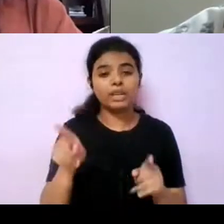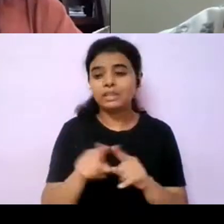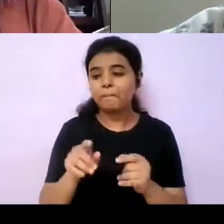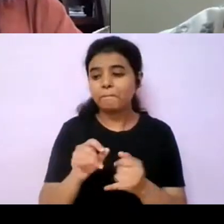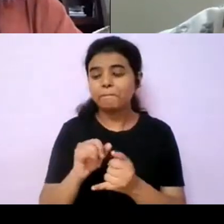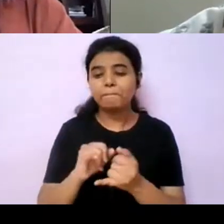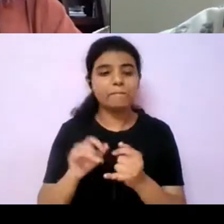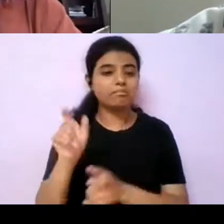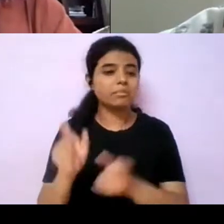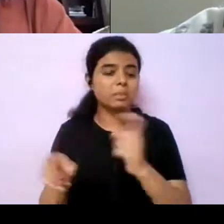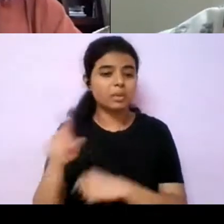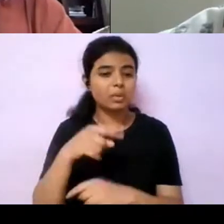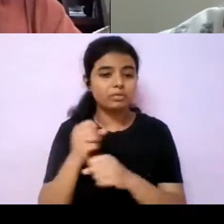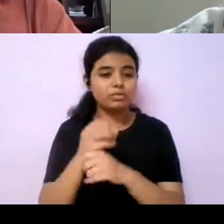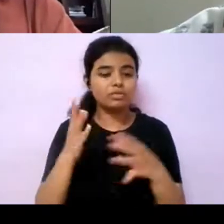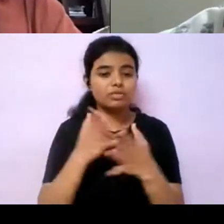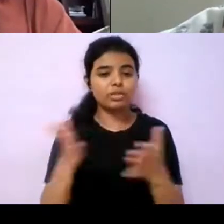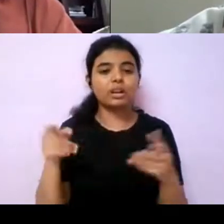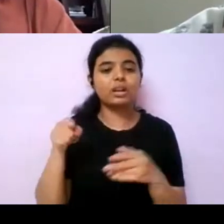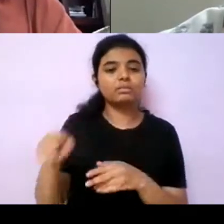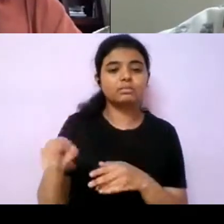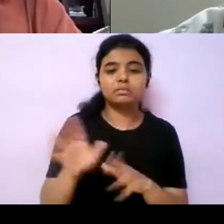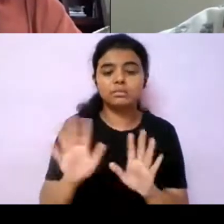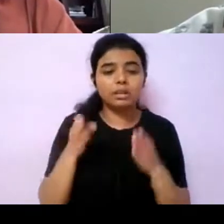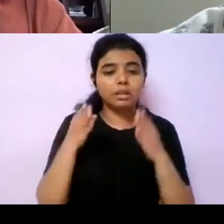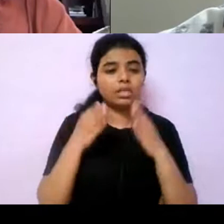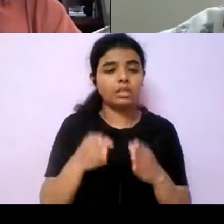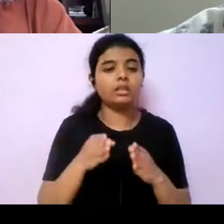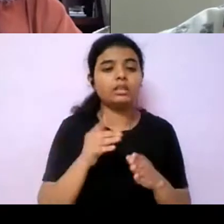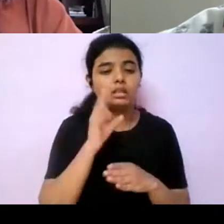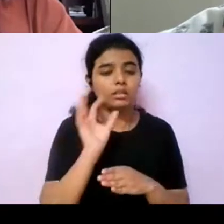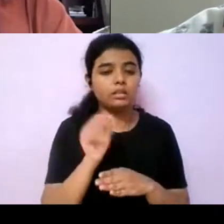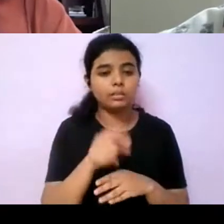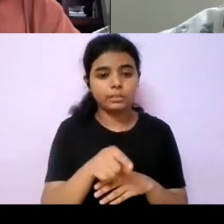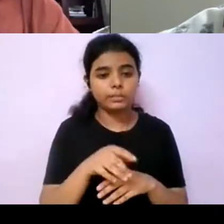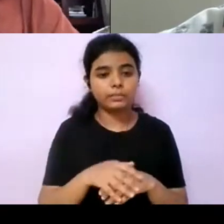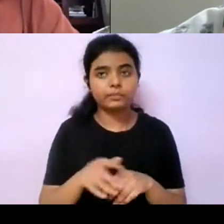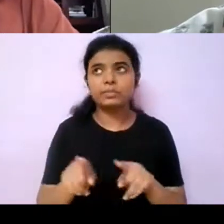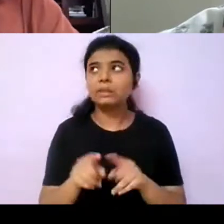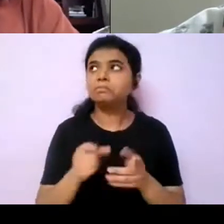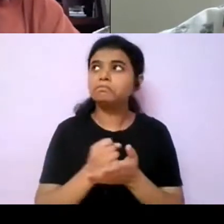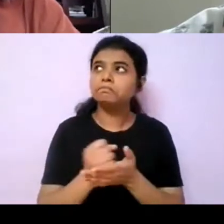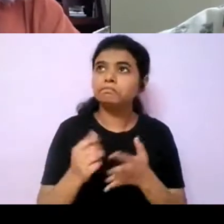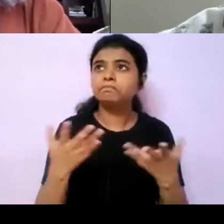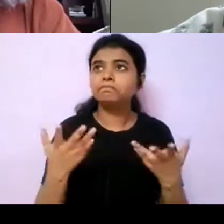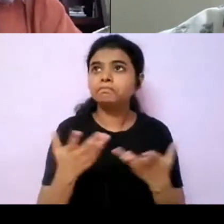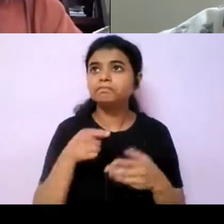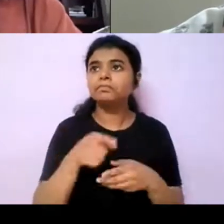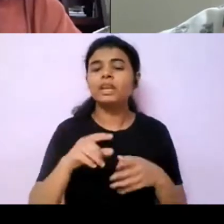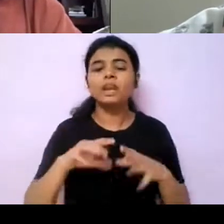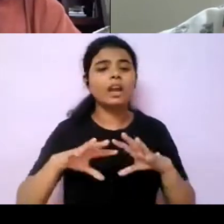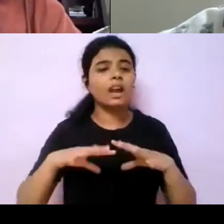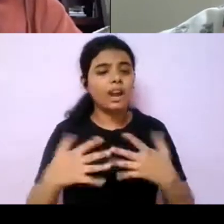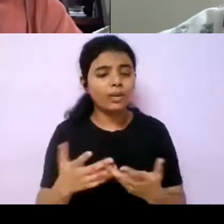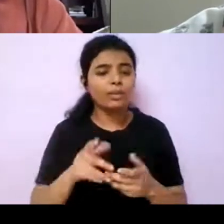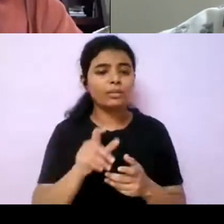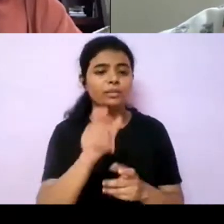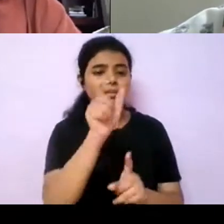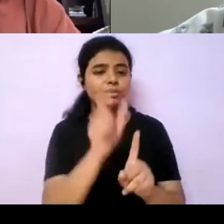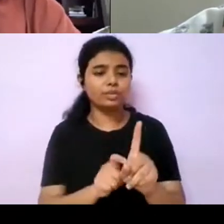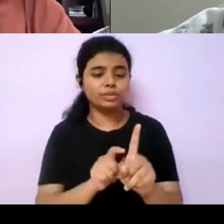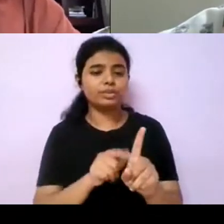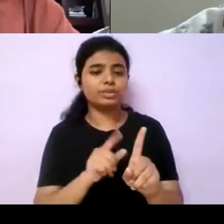very general. And so the trick is to create policies